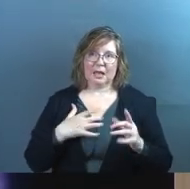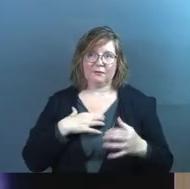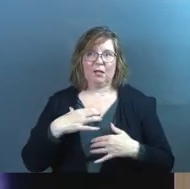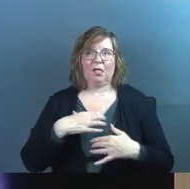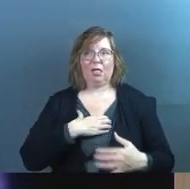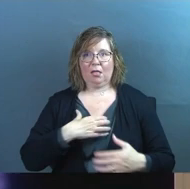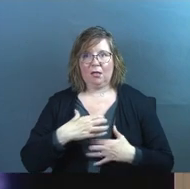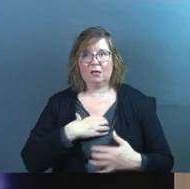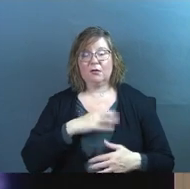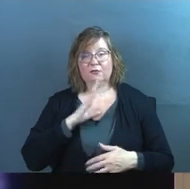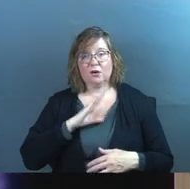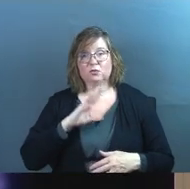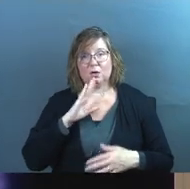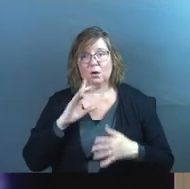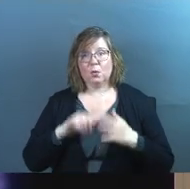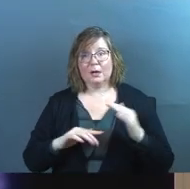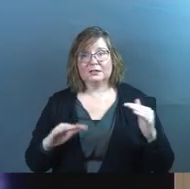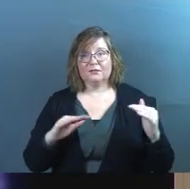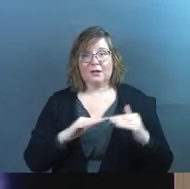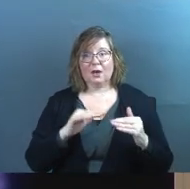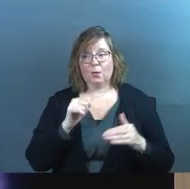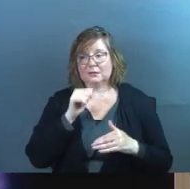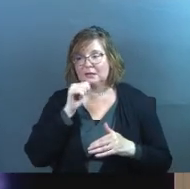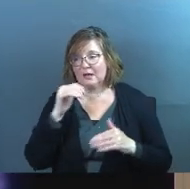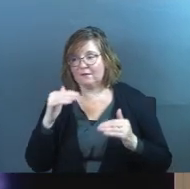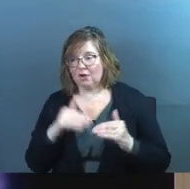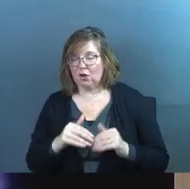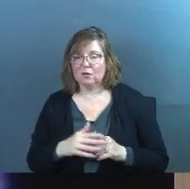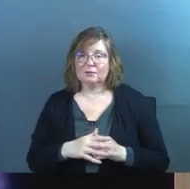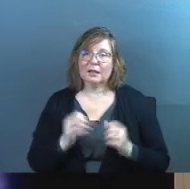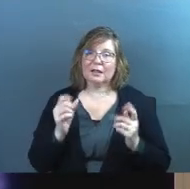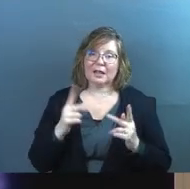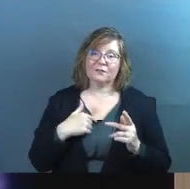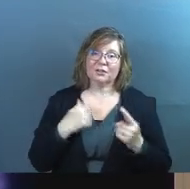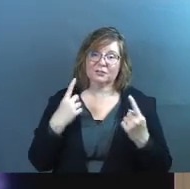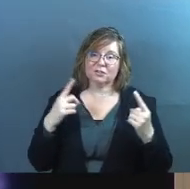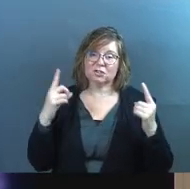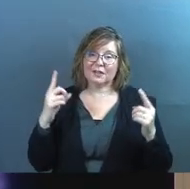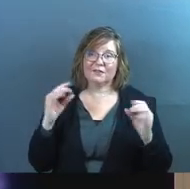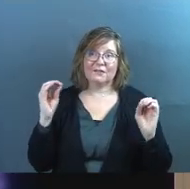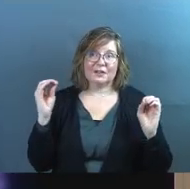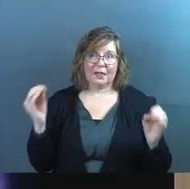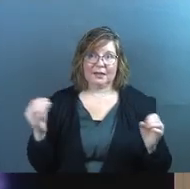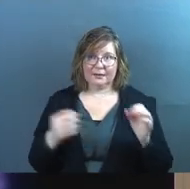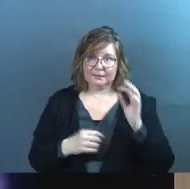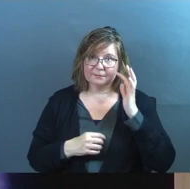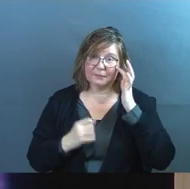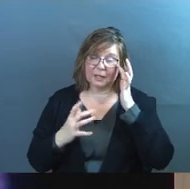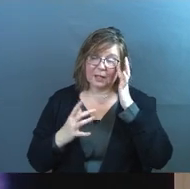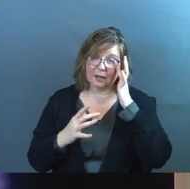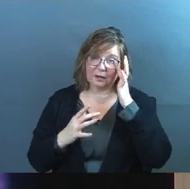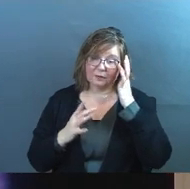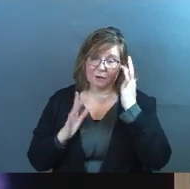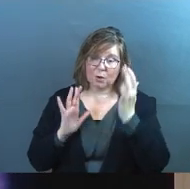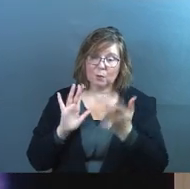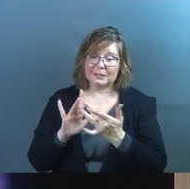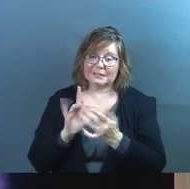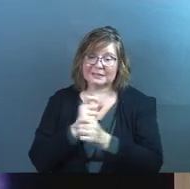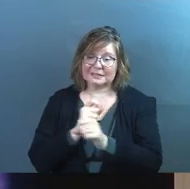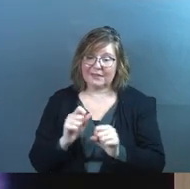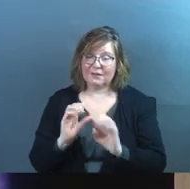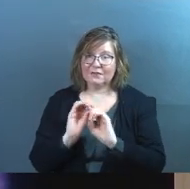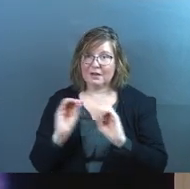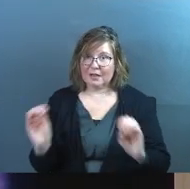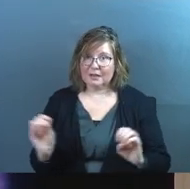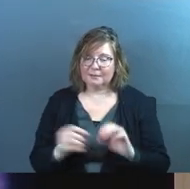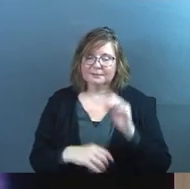of complaining and frustration of what's fair and what's not. And a lot of achieving of nothing. A lot of reaching and saving of